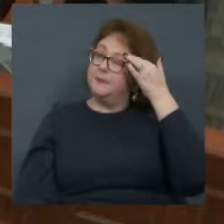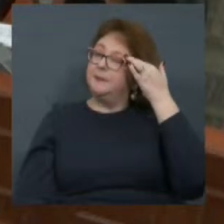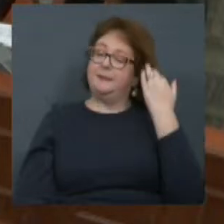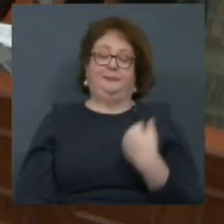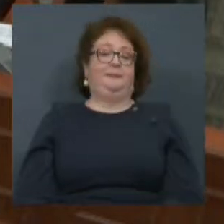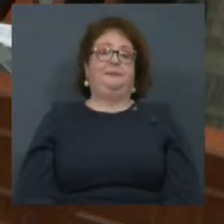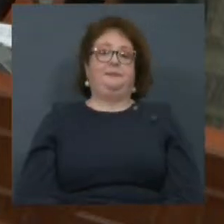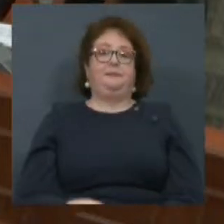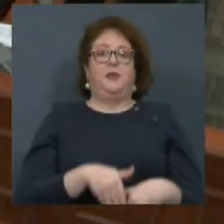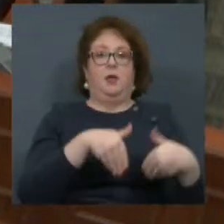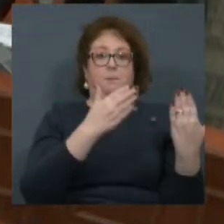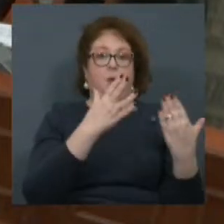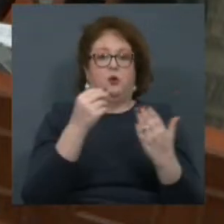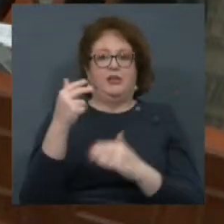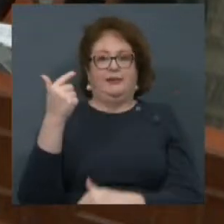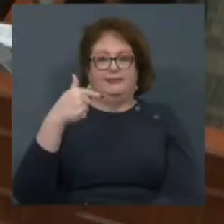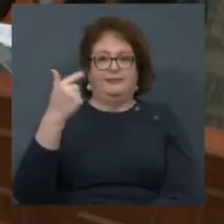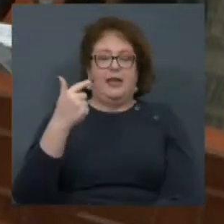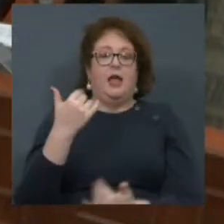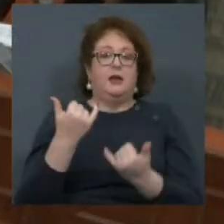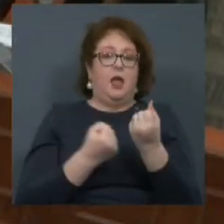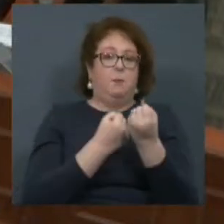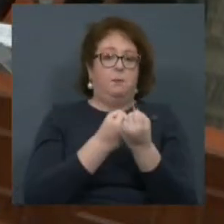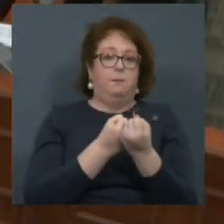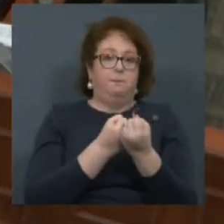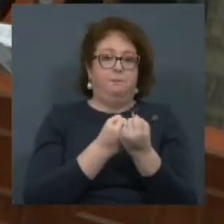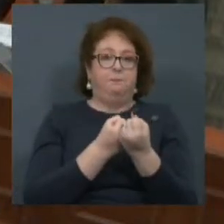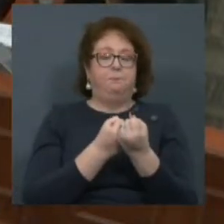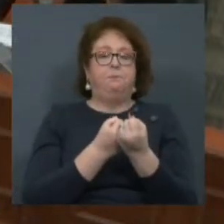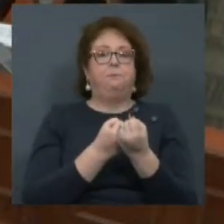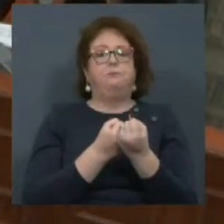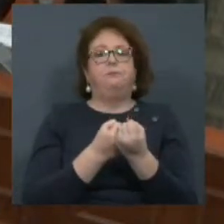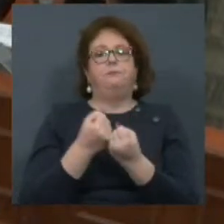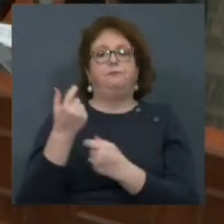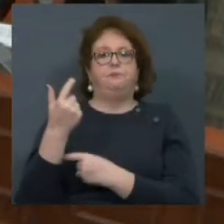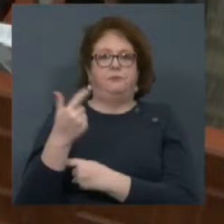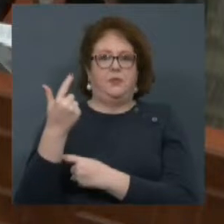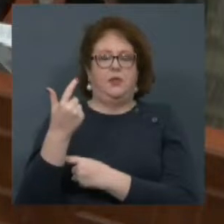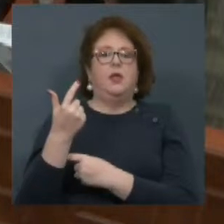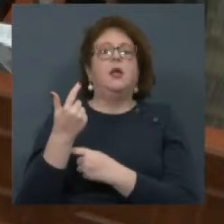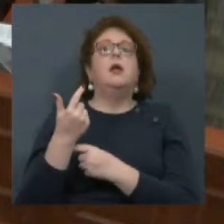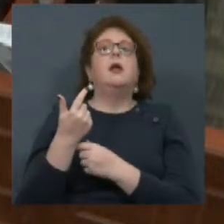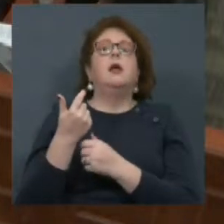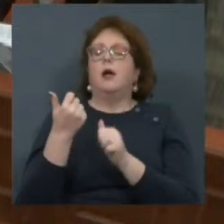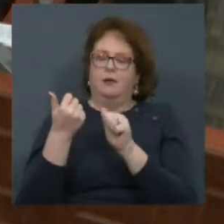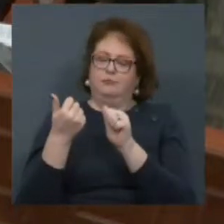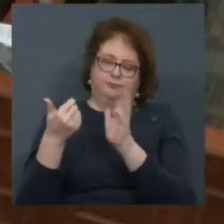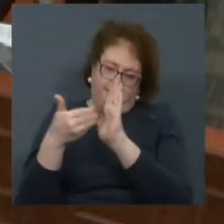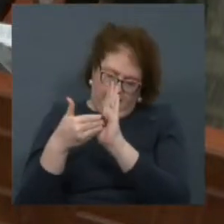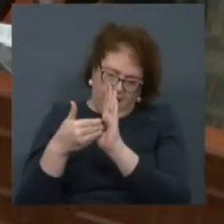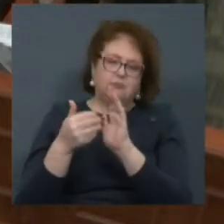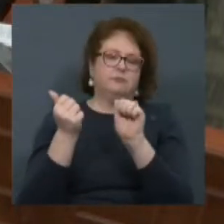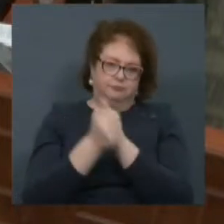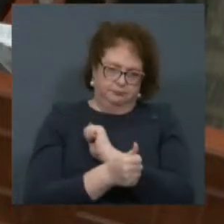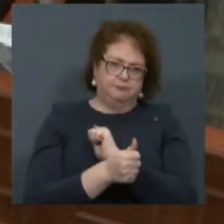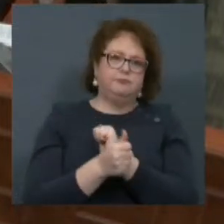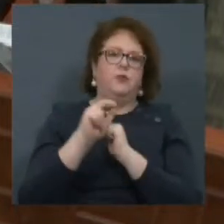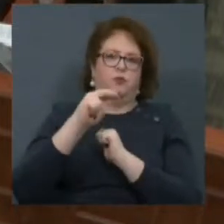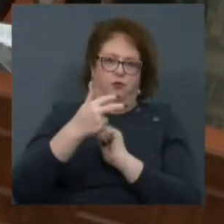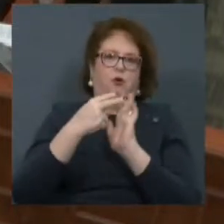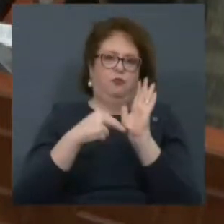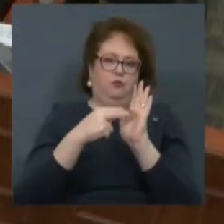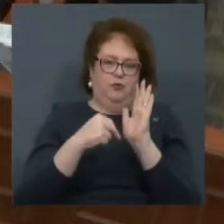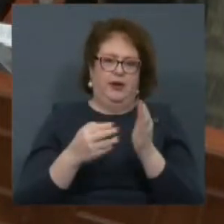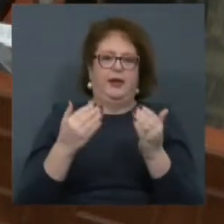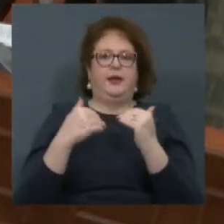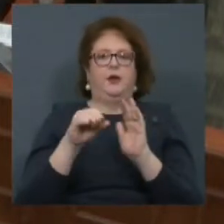Second. There's a motion and a second. All those in favor, please say aye. Aye. All those opposed, say nay. Ayes have it. Third reading.